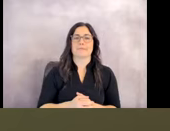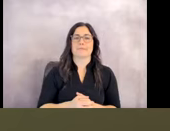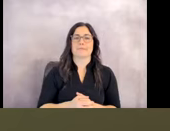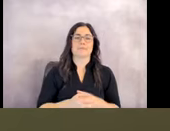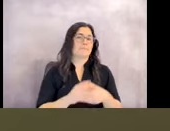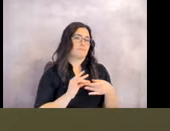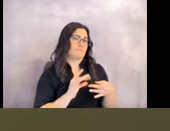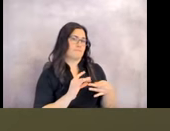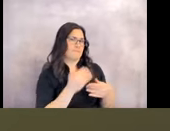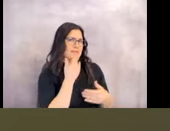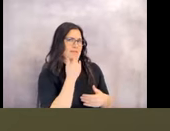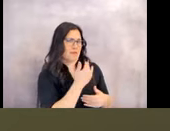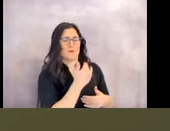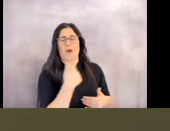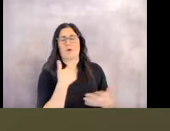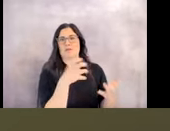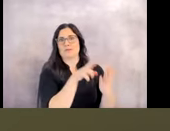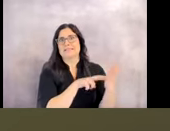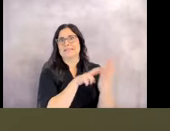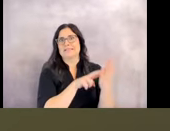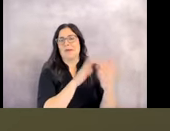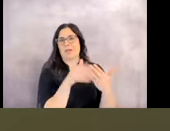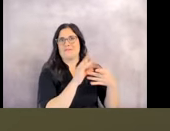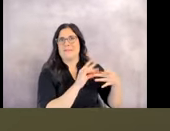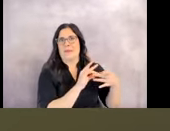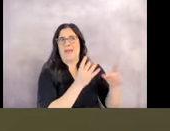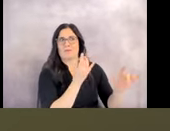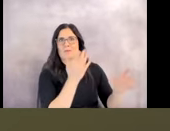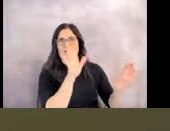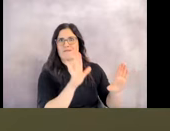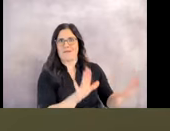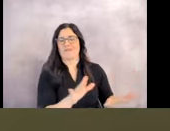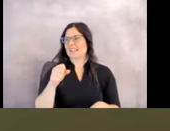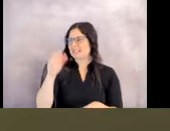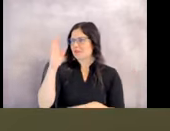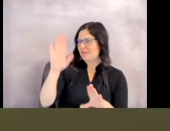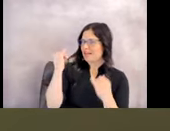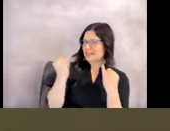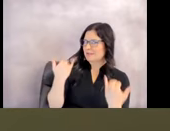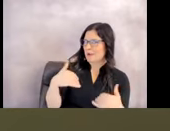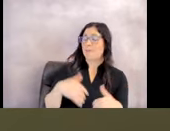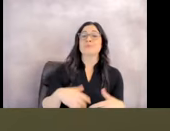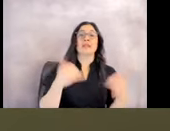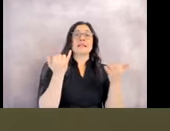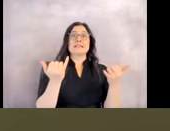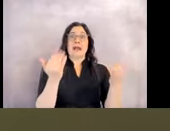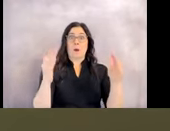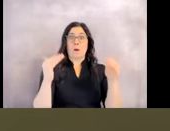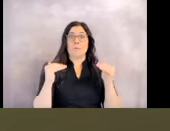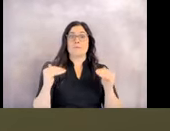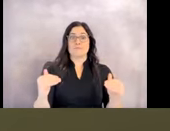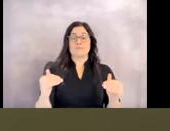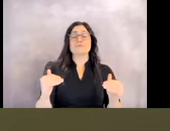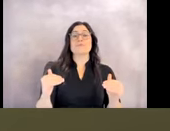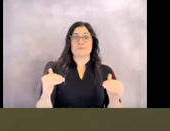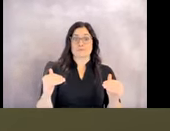Such great sharing. I could just keep reading those for a long time. Wonderful ideas. What we want to do now is move to the next